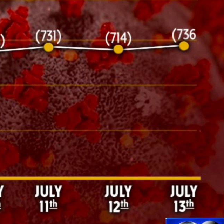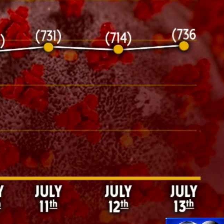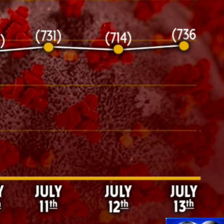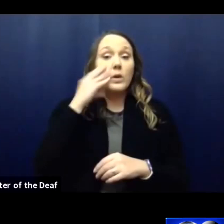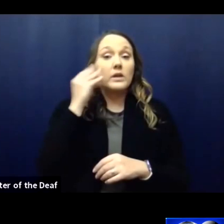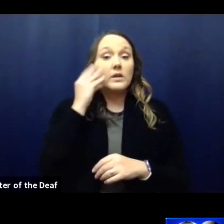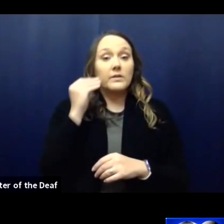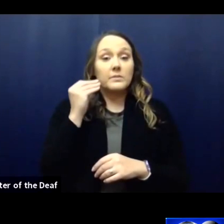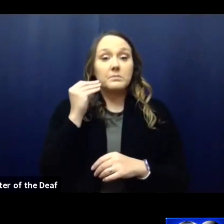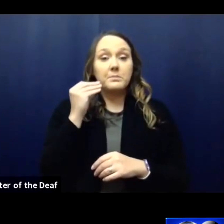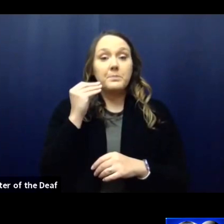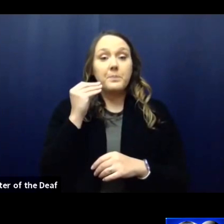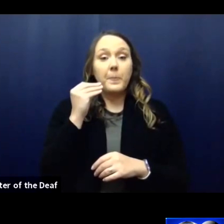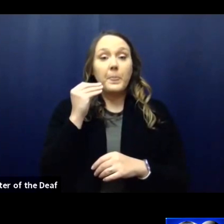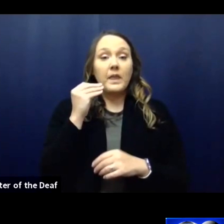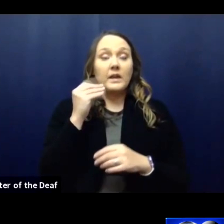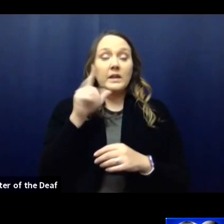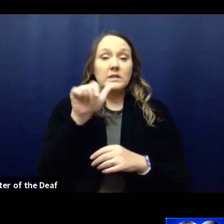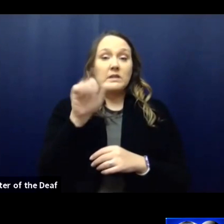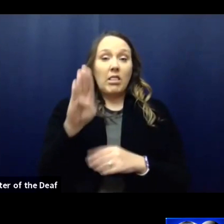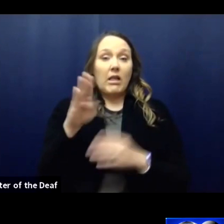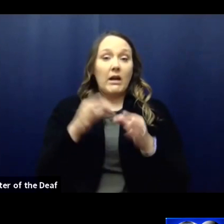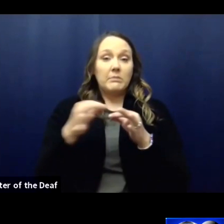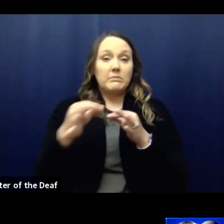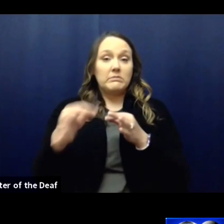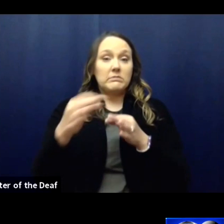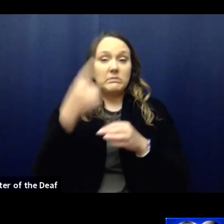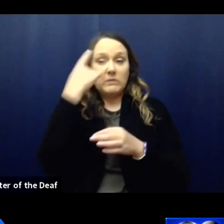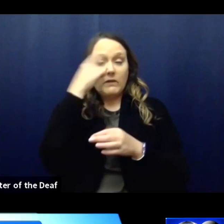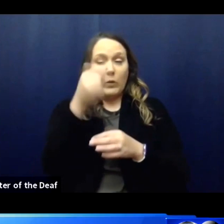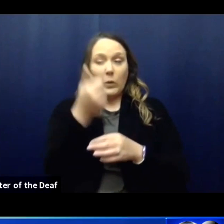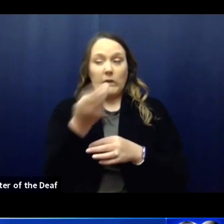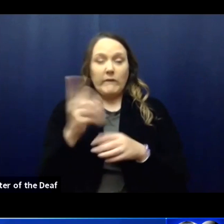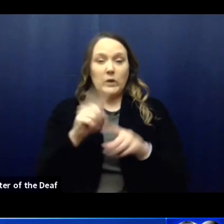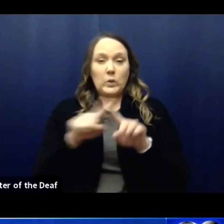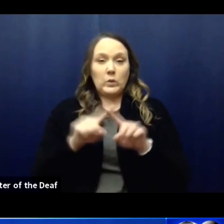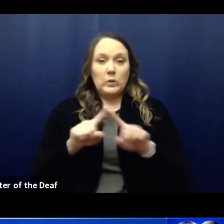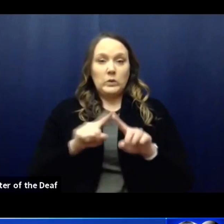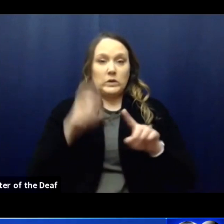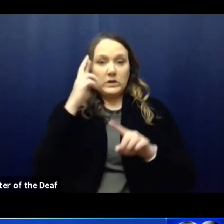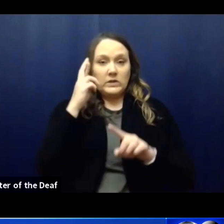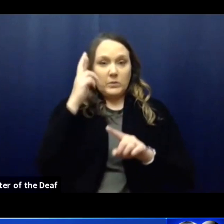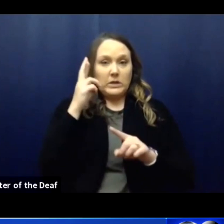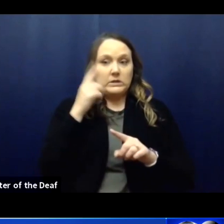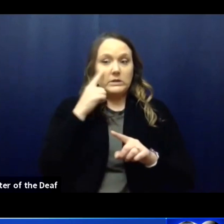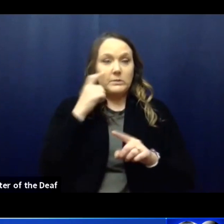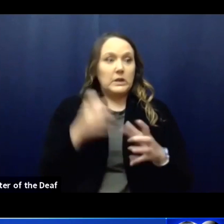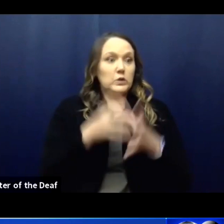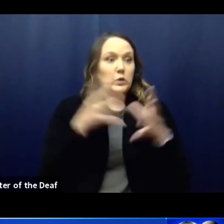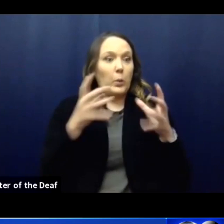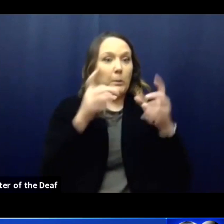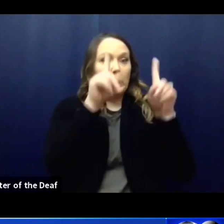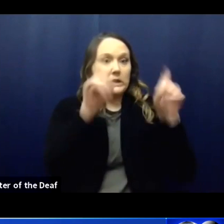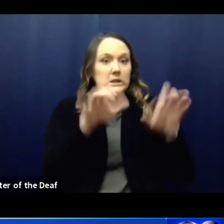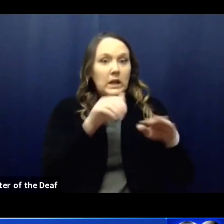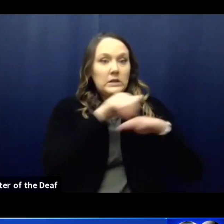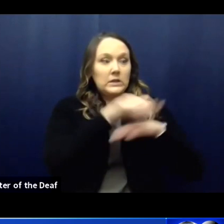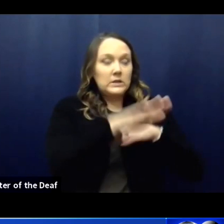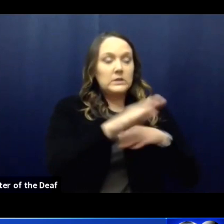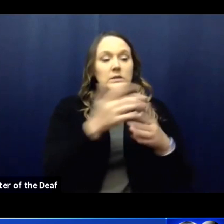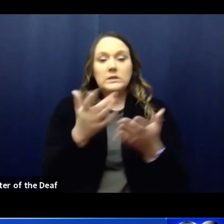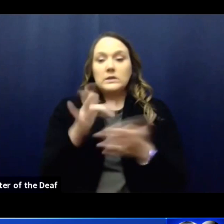there. We're experiencing lab delays for multiple reasons. An increase in volume of testing, the availability of testing